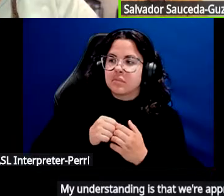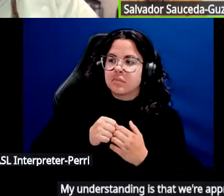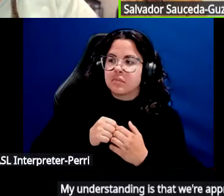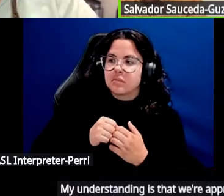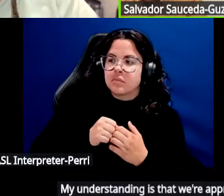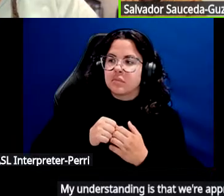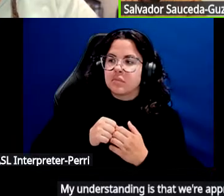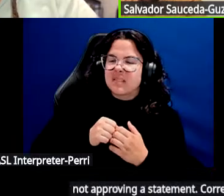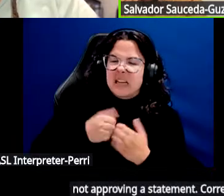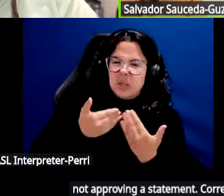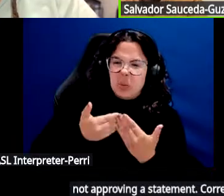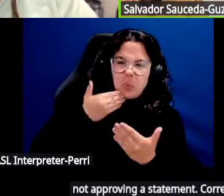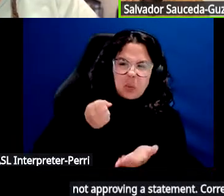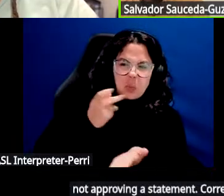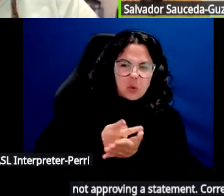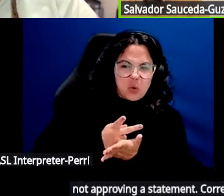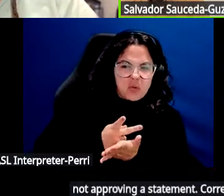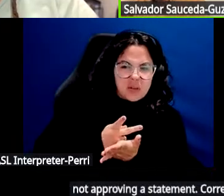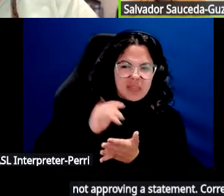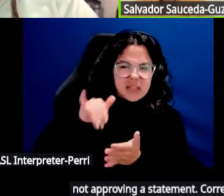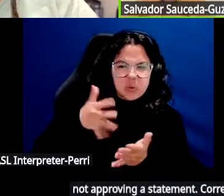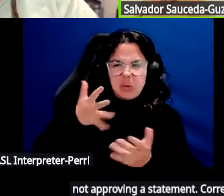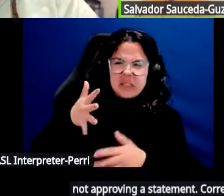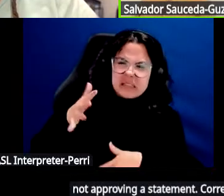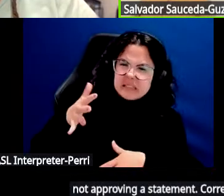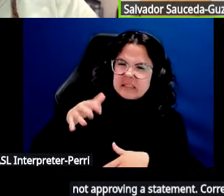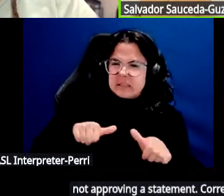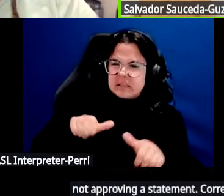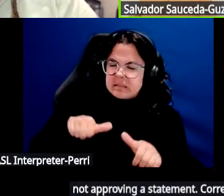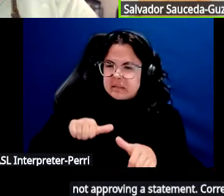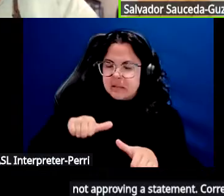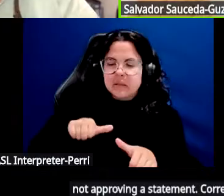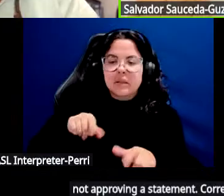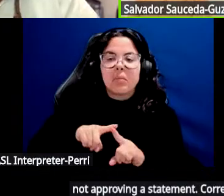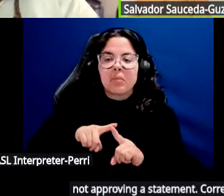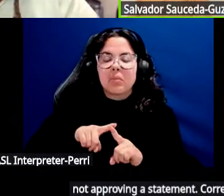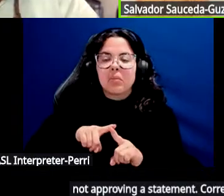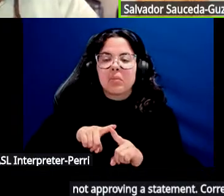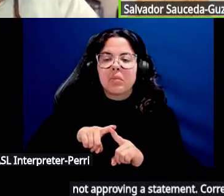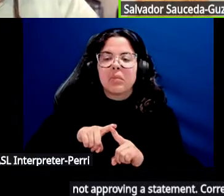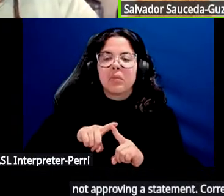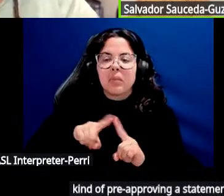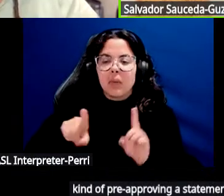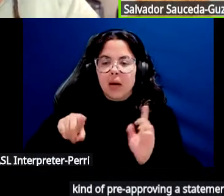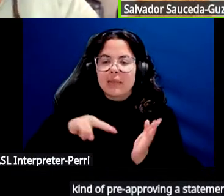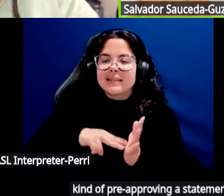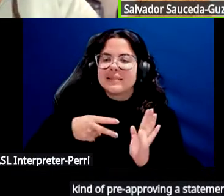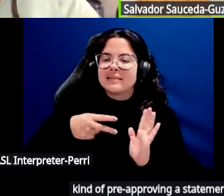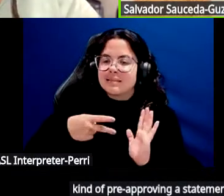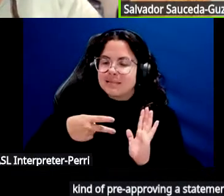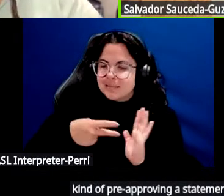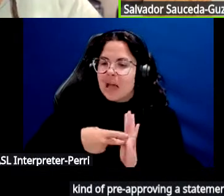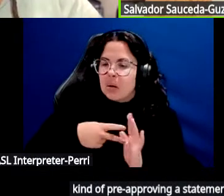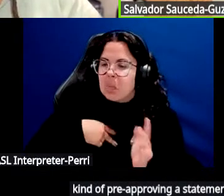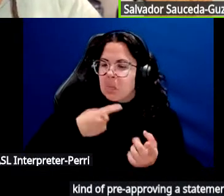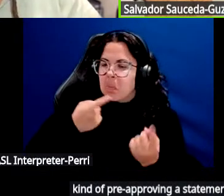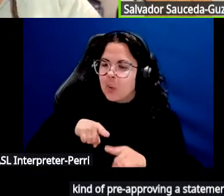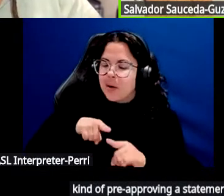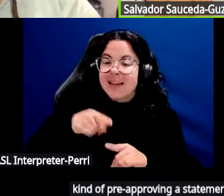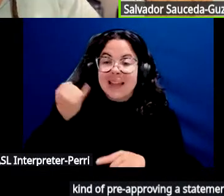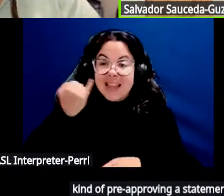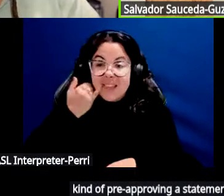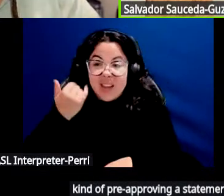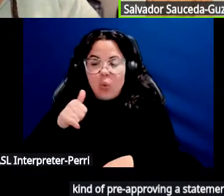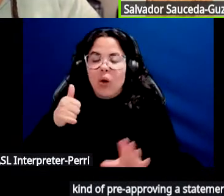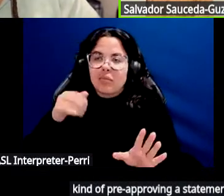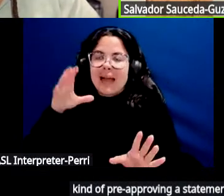of pre-approving a statement. So Yes, that's why I slightly paused, but the intent and spirit. Just in case if anyone, I